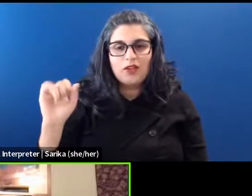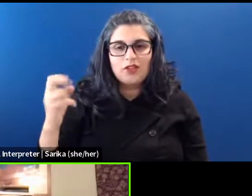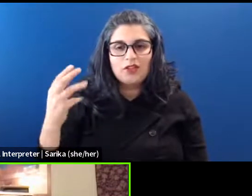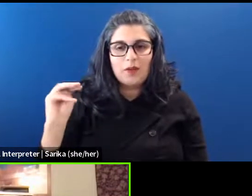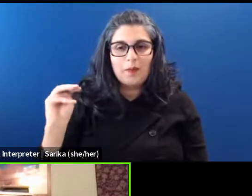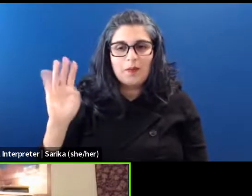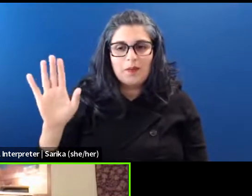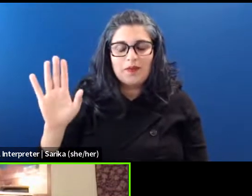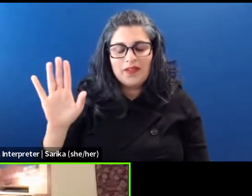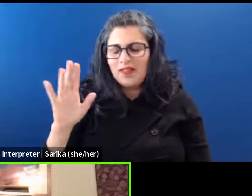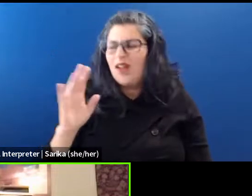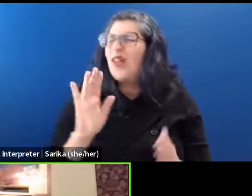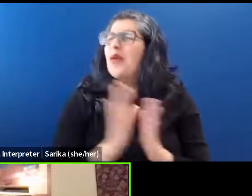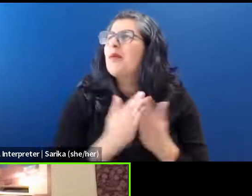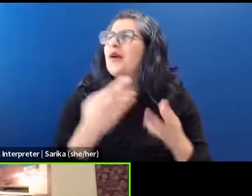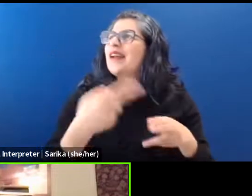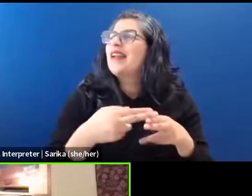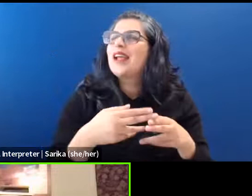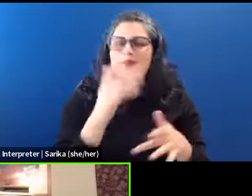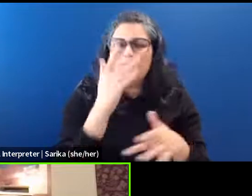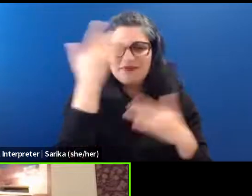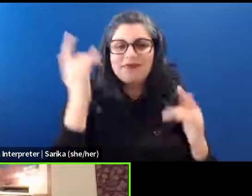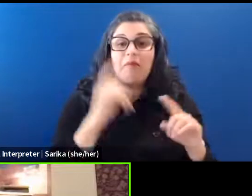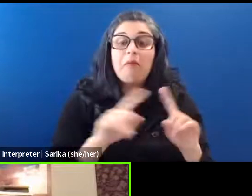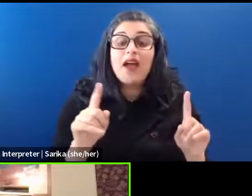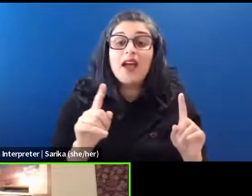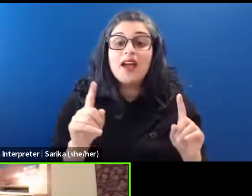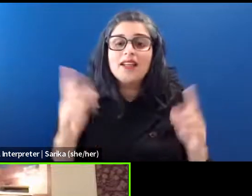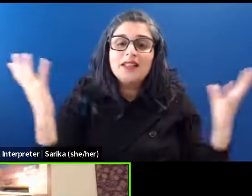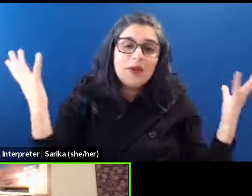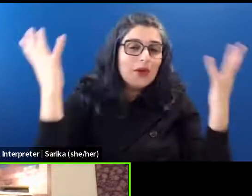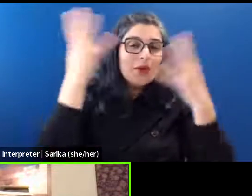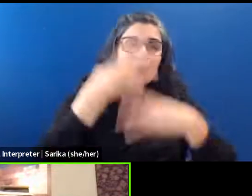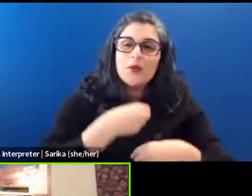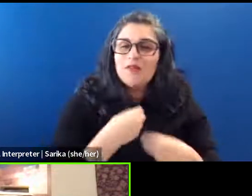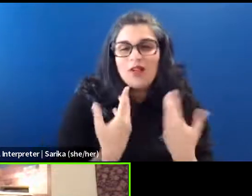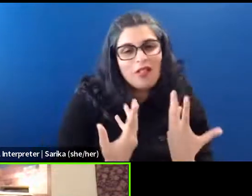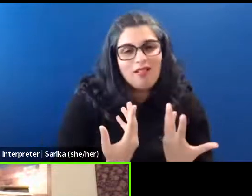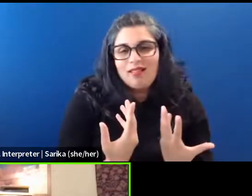I forget the name of the book, but it's this beautiful little